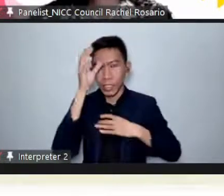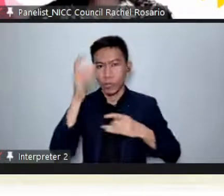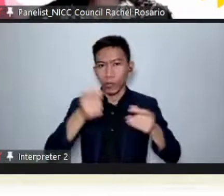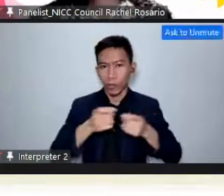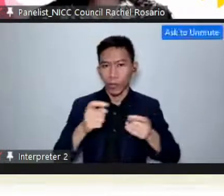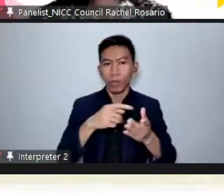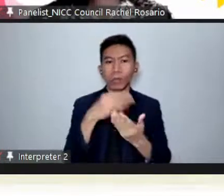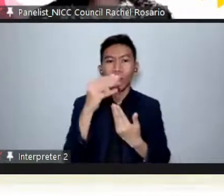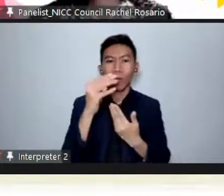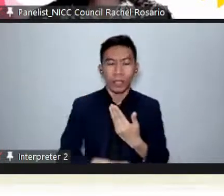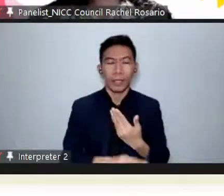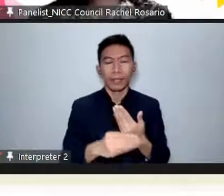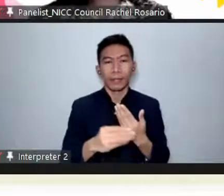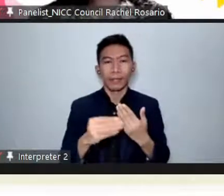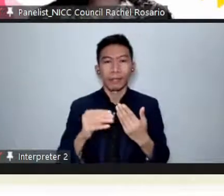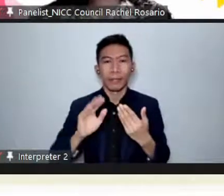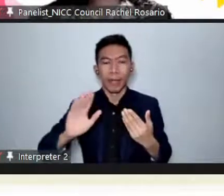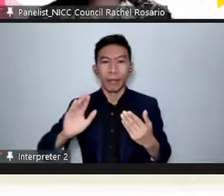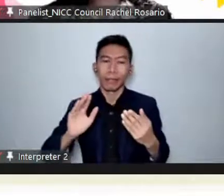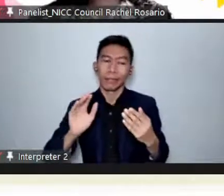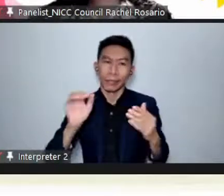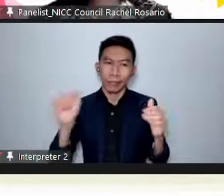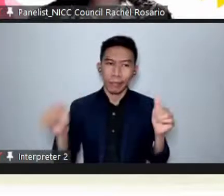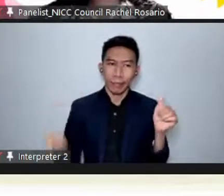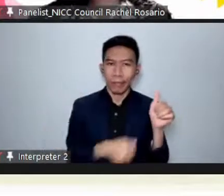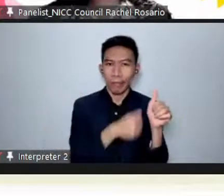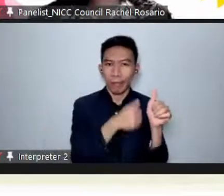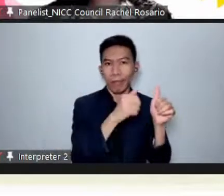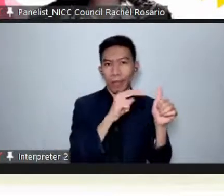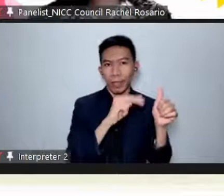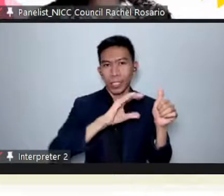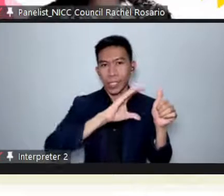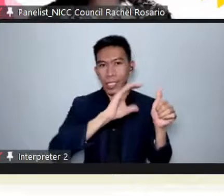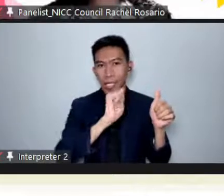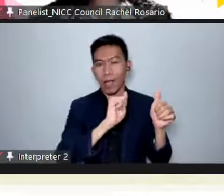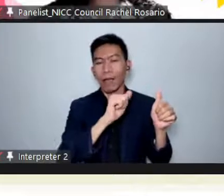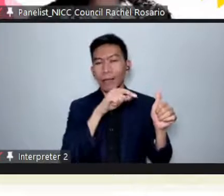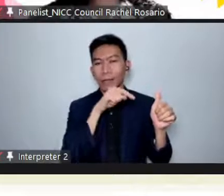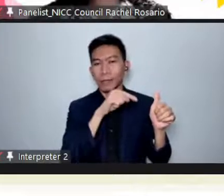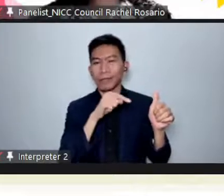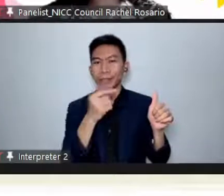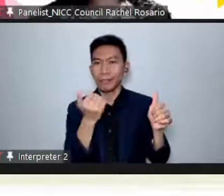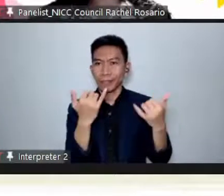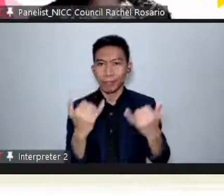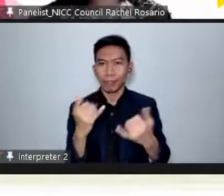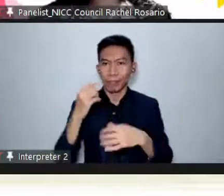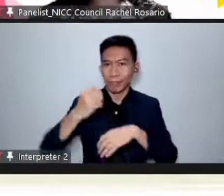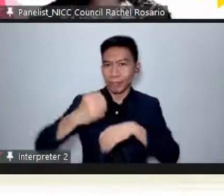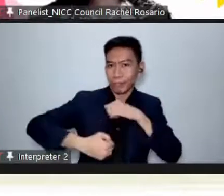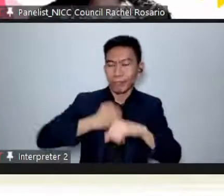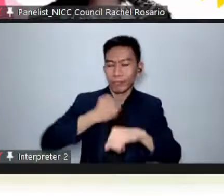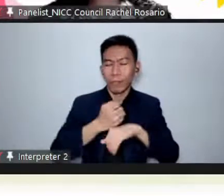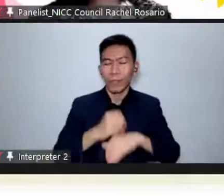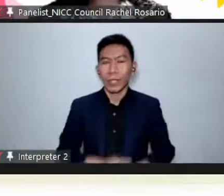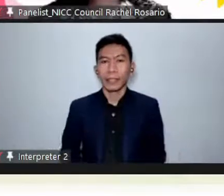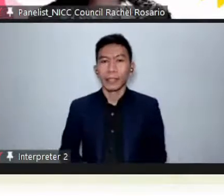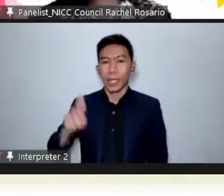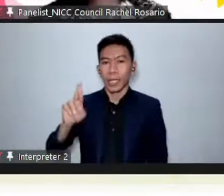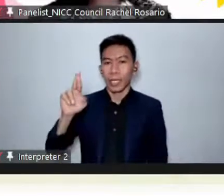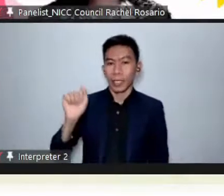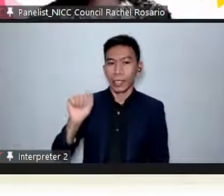po for its implementation all throughout the coming years po. And with the enactment of Republic